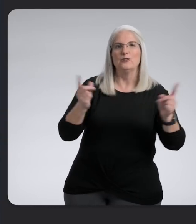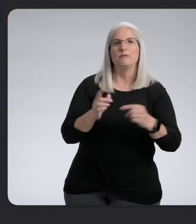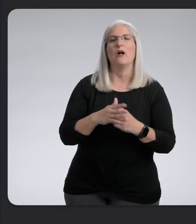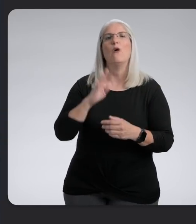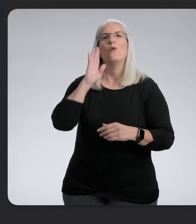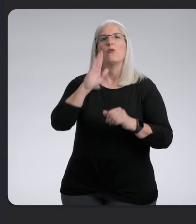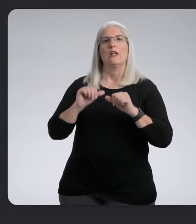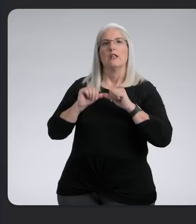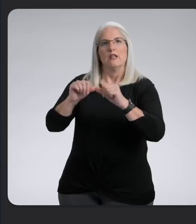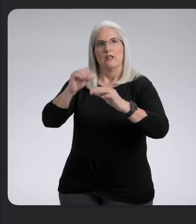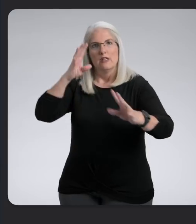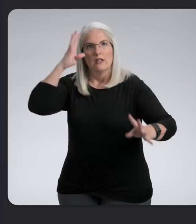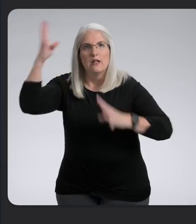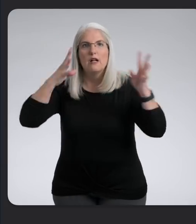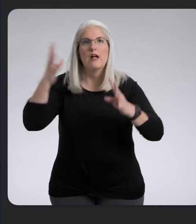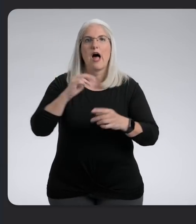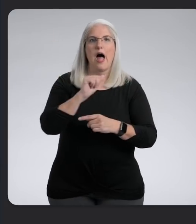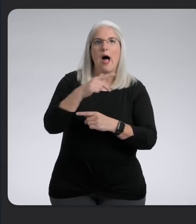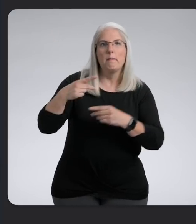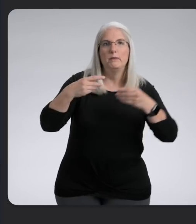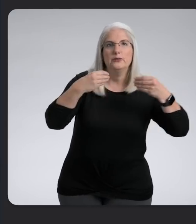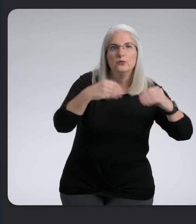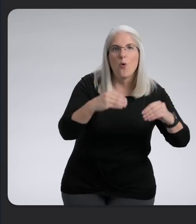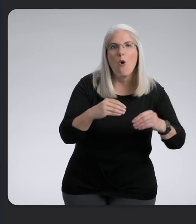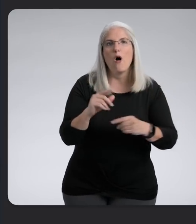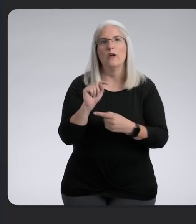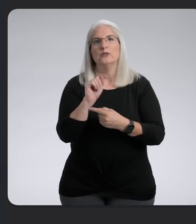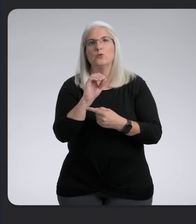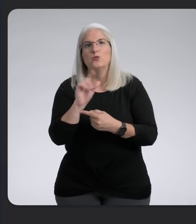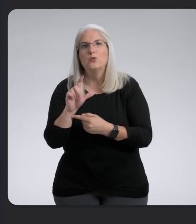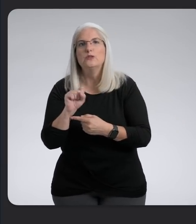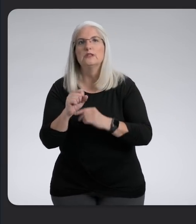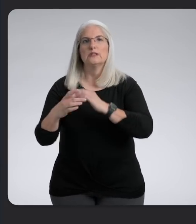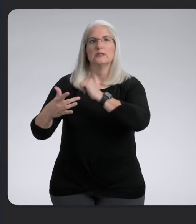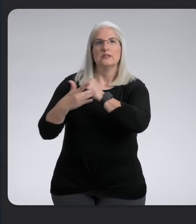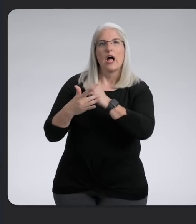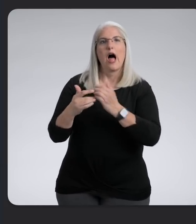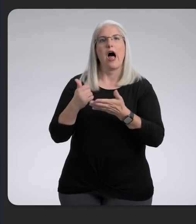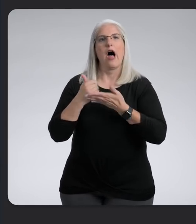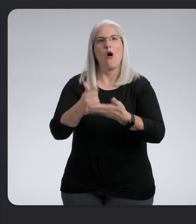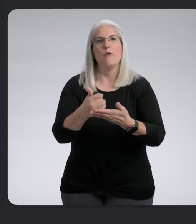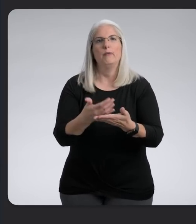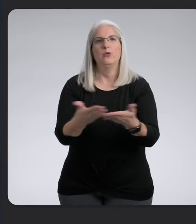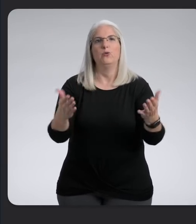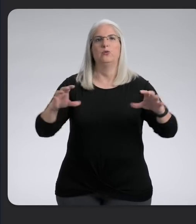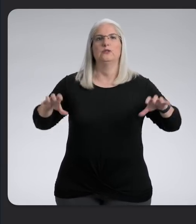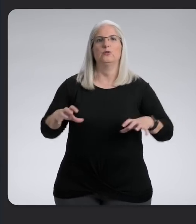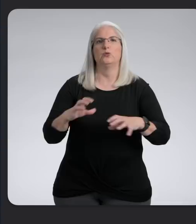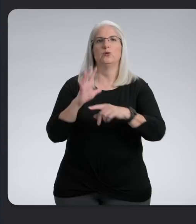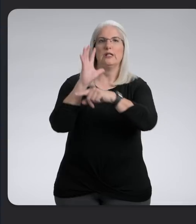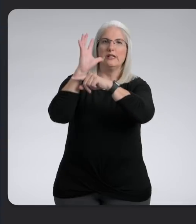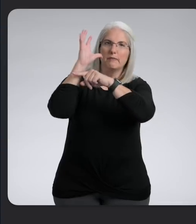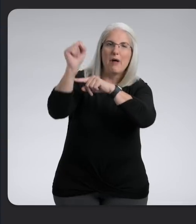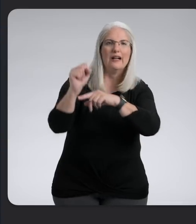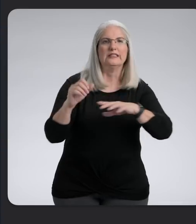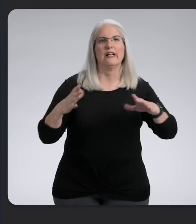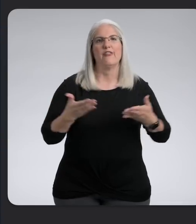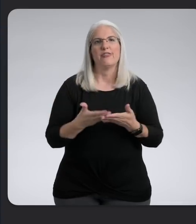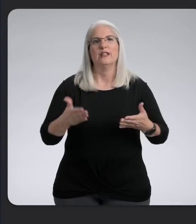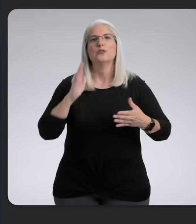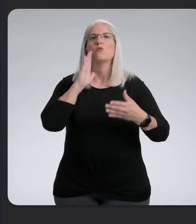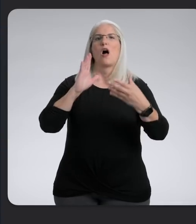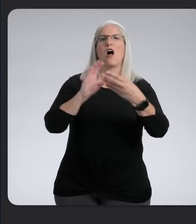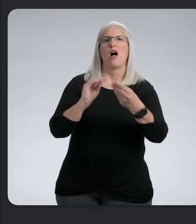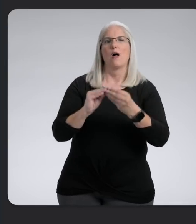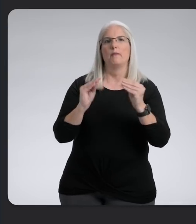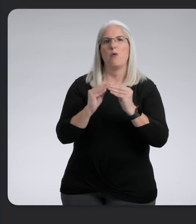the App Store and tools and technologies to help you do extraordinary things. And we're going to be telling you even more in sessions throughout